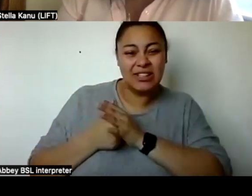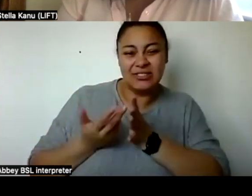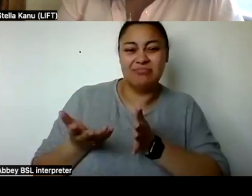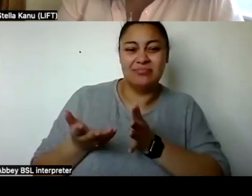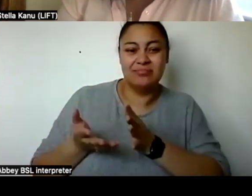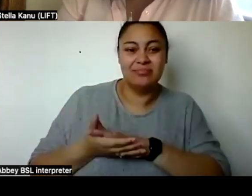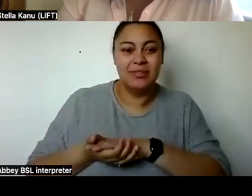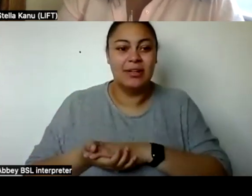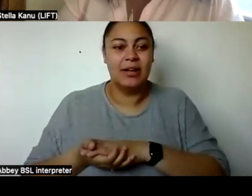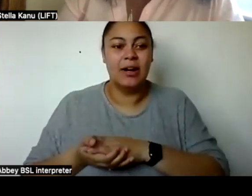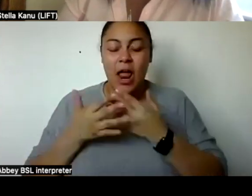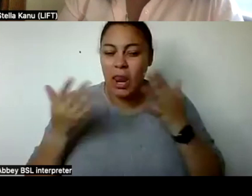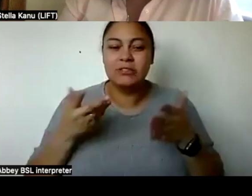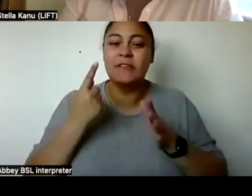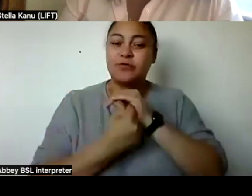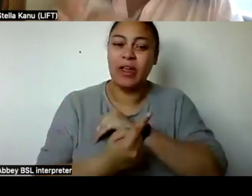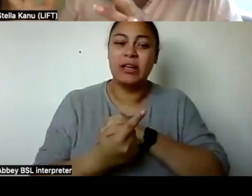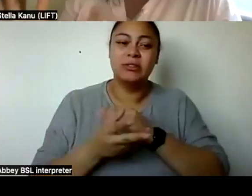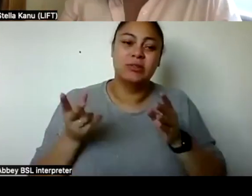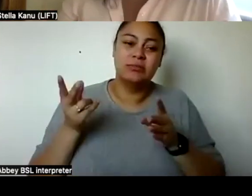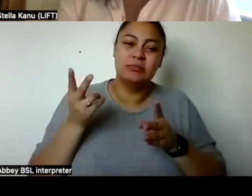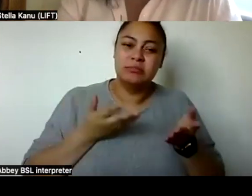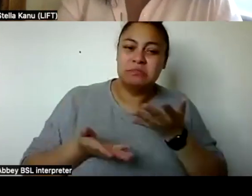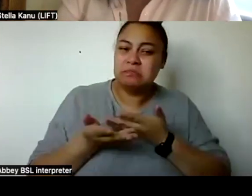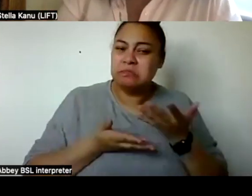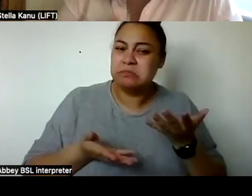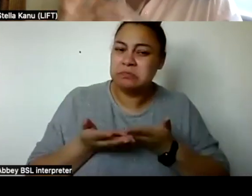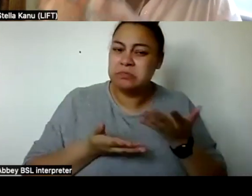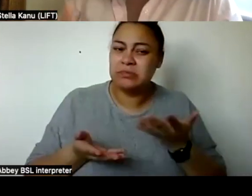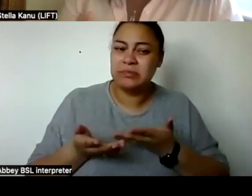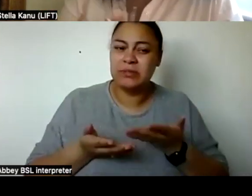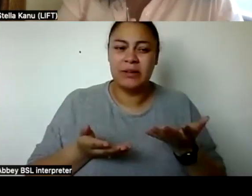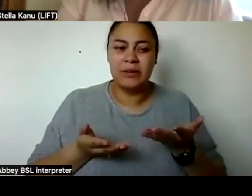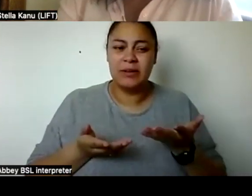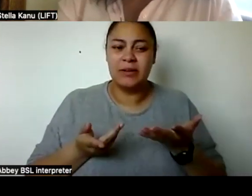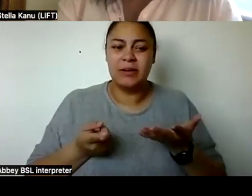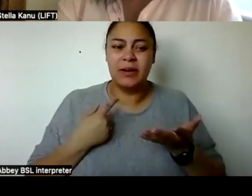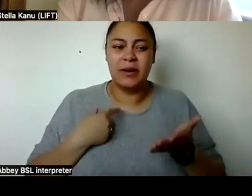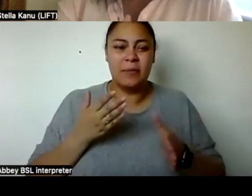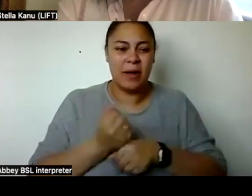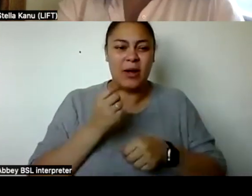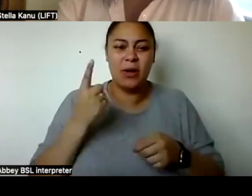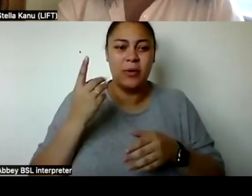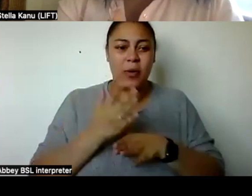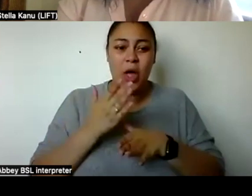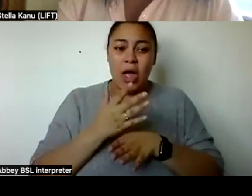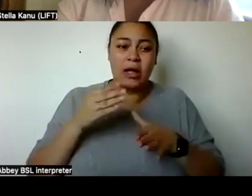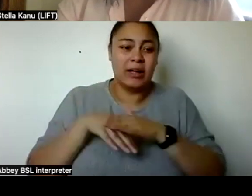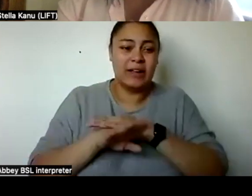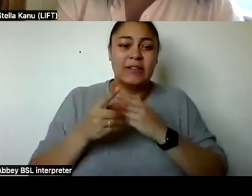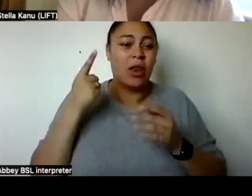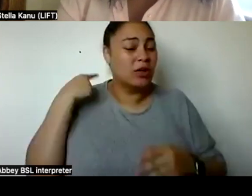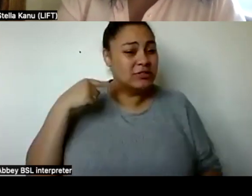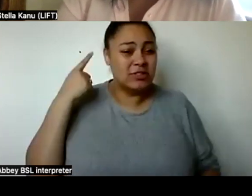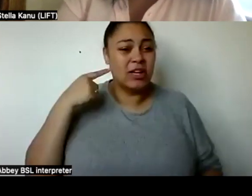what freelancers were talking about, whether that was through Freelancers Make Work, or in London, we had the Creative